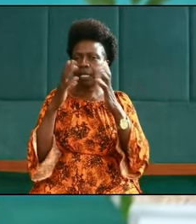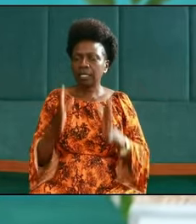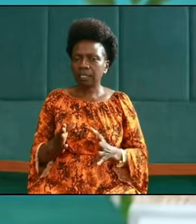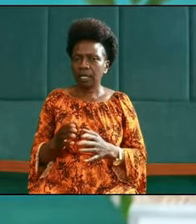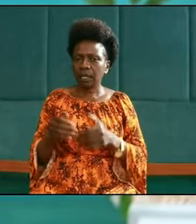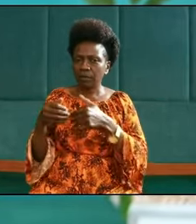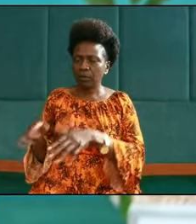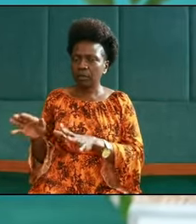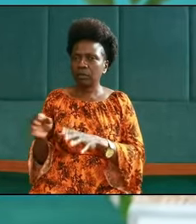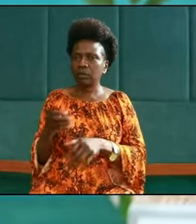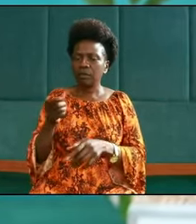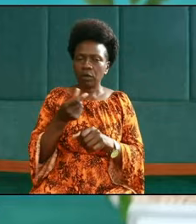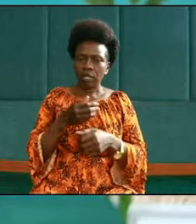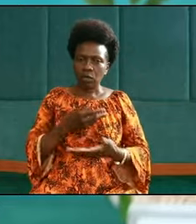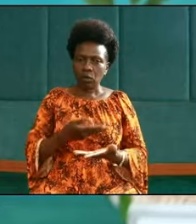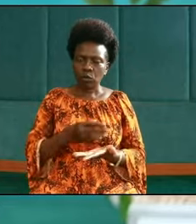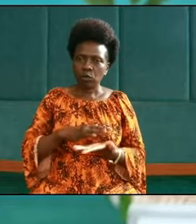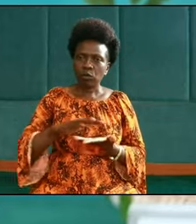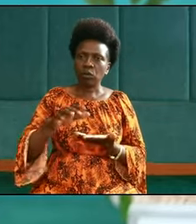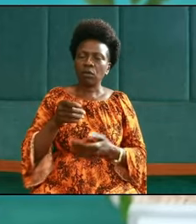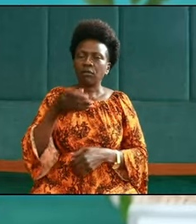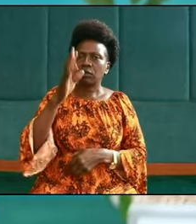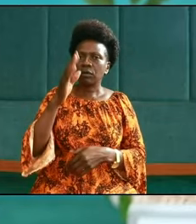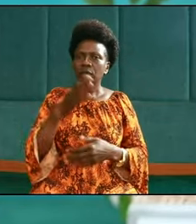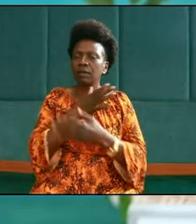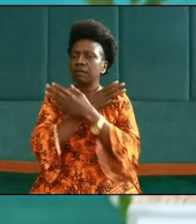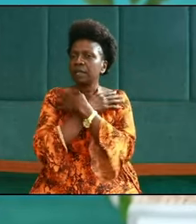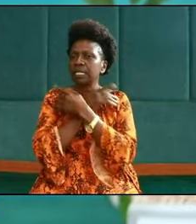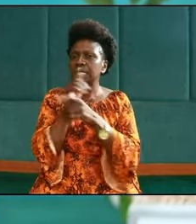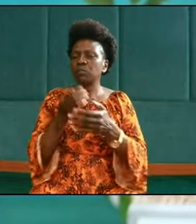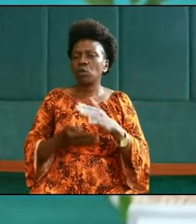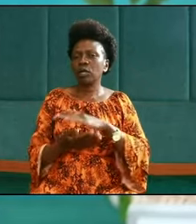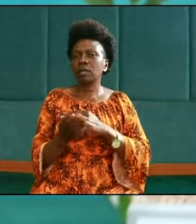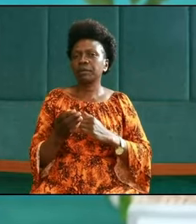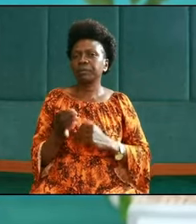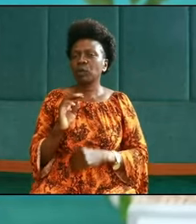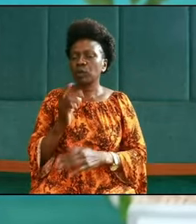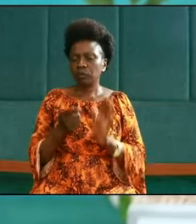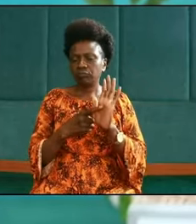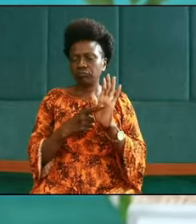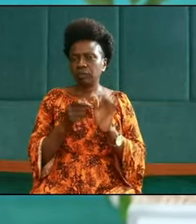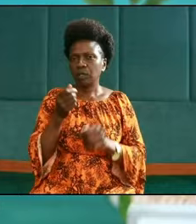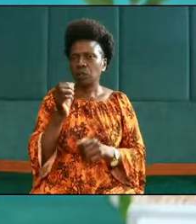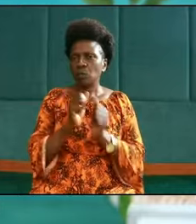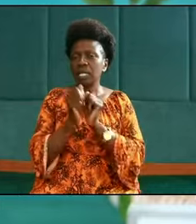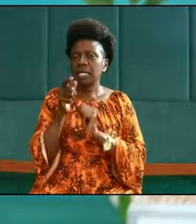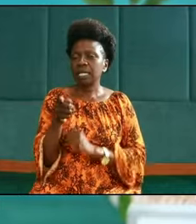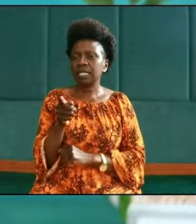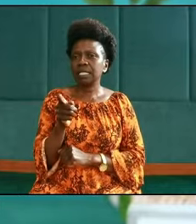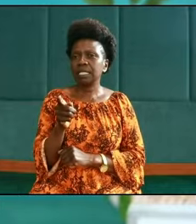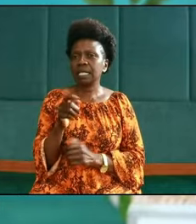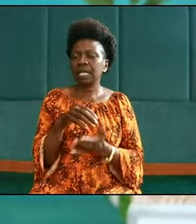God. Friend, this morning, with this illustration,